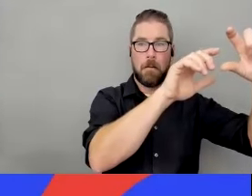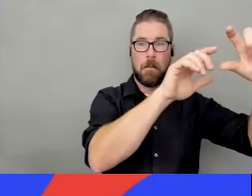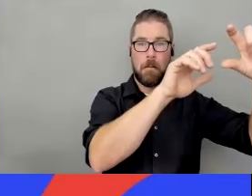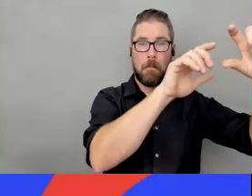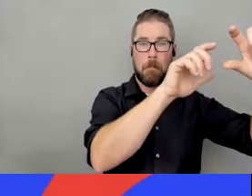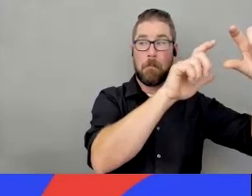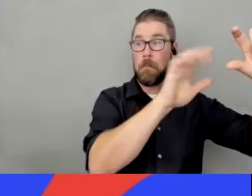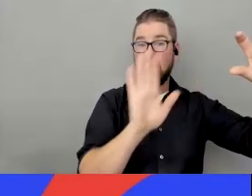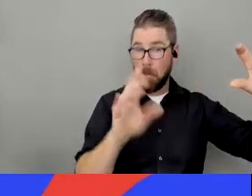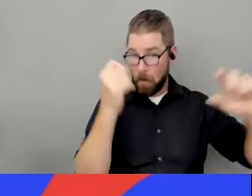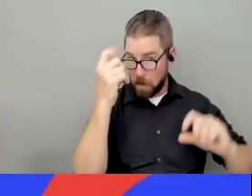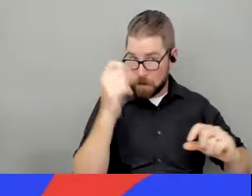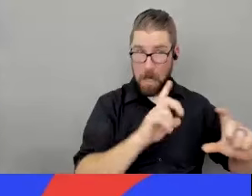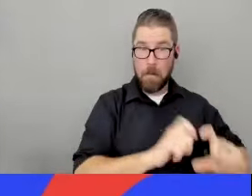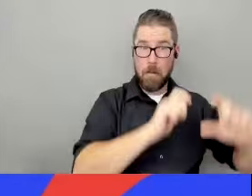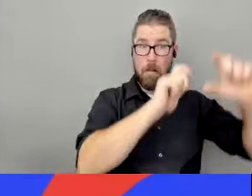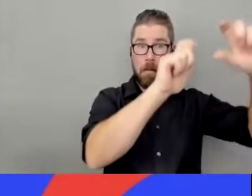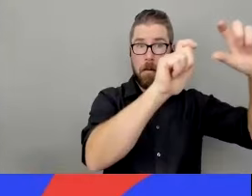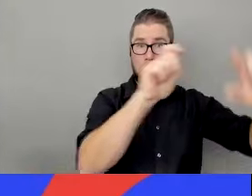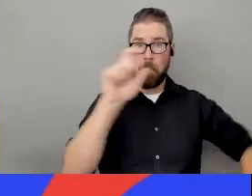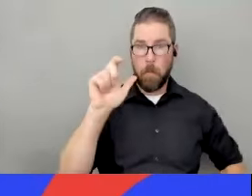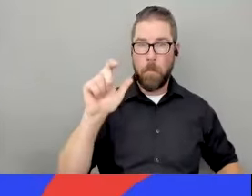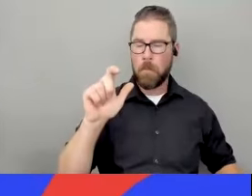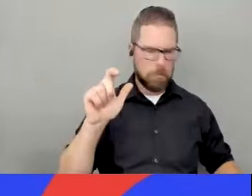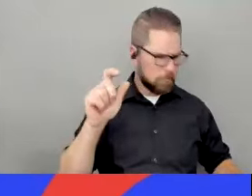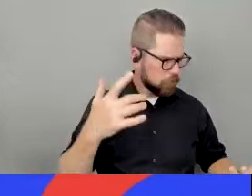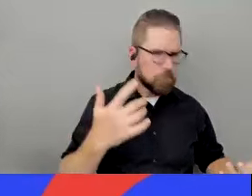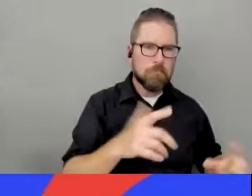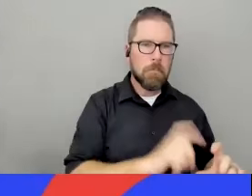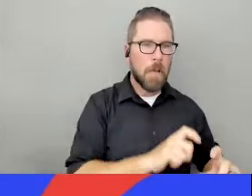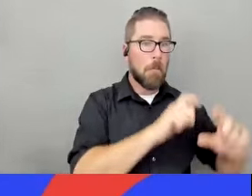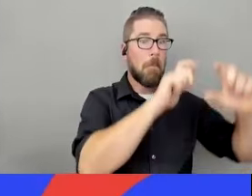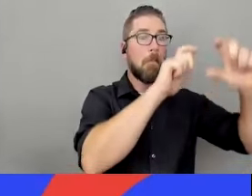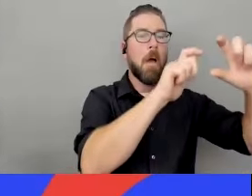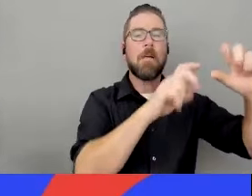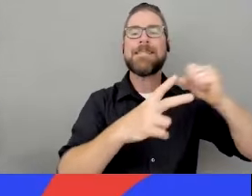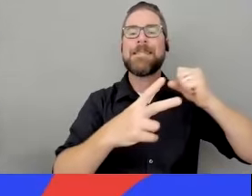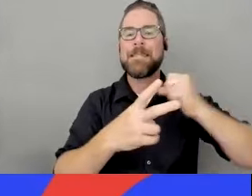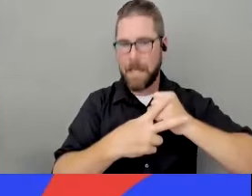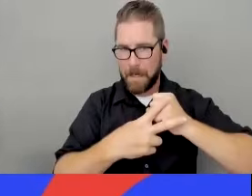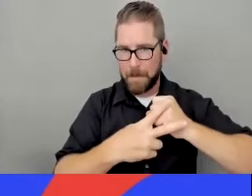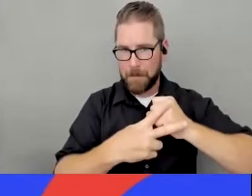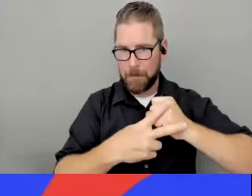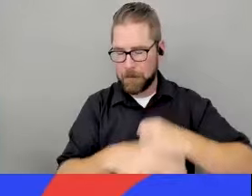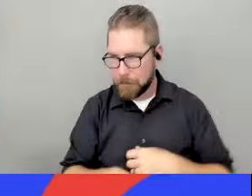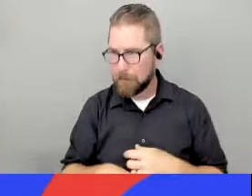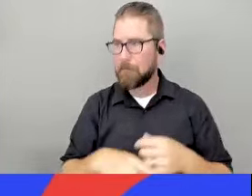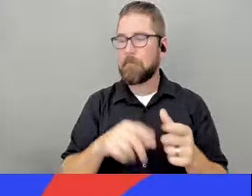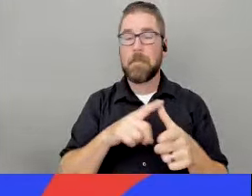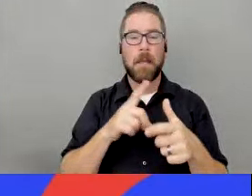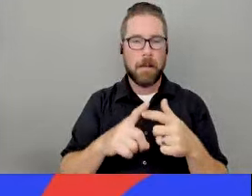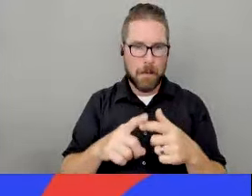button page. Then I have to go back to the settings page, course details, and update